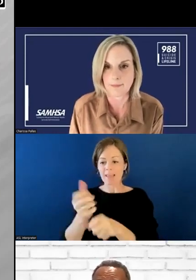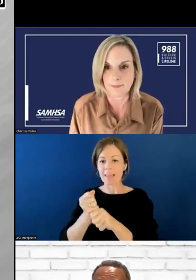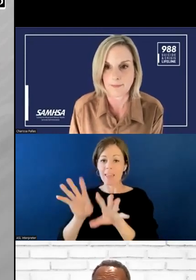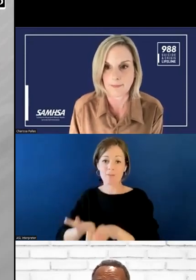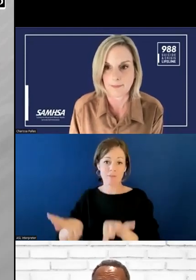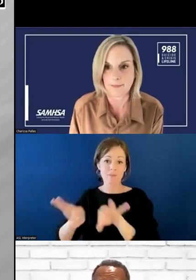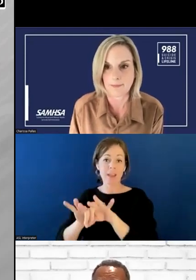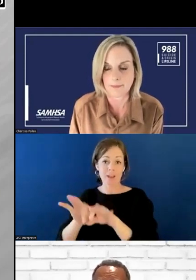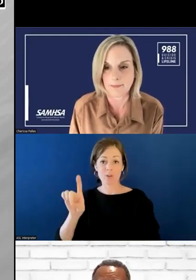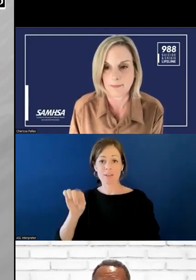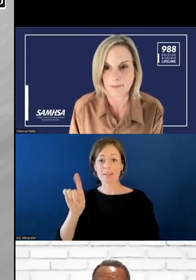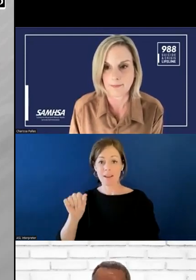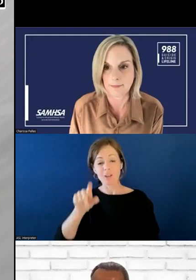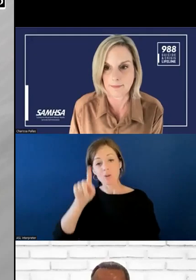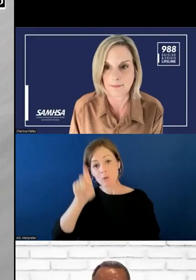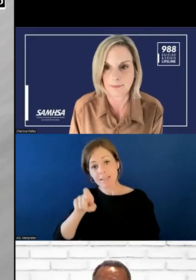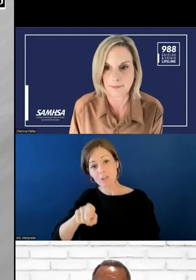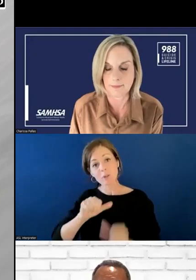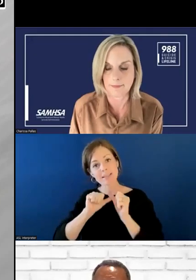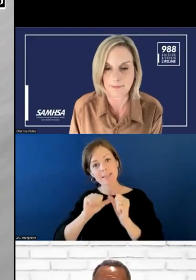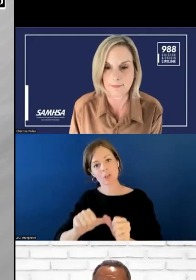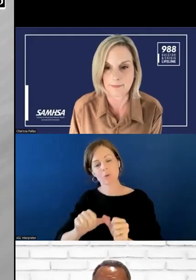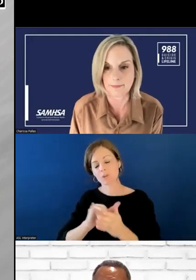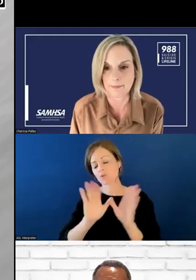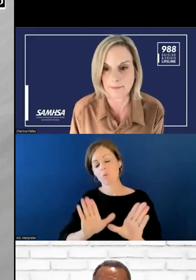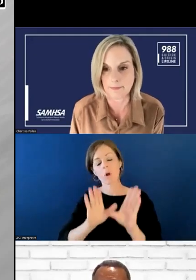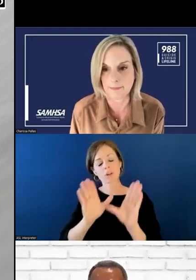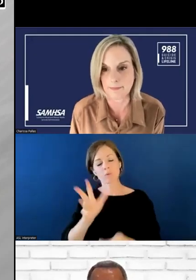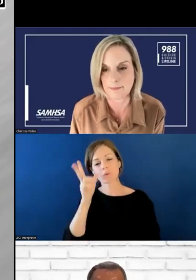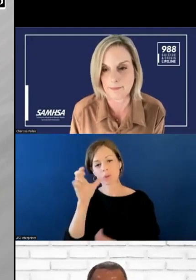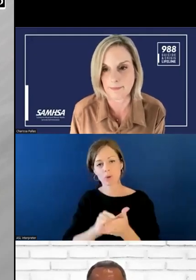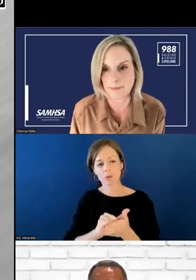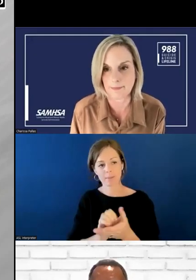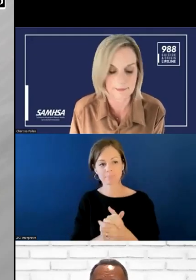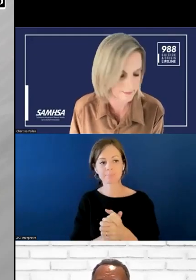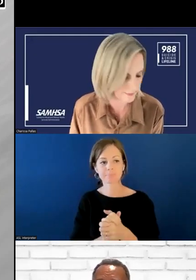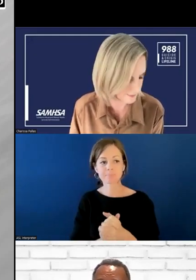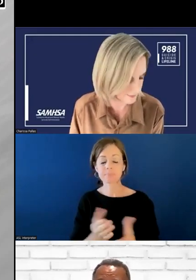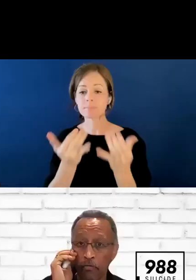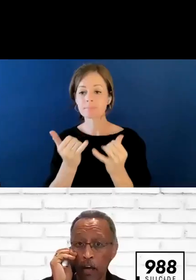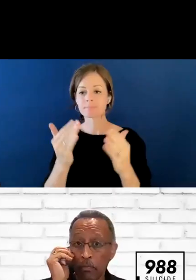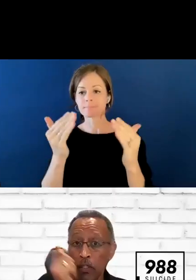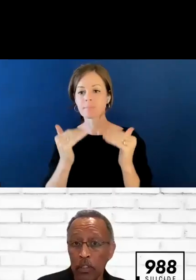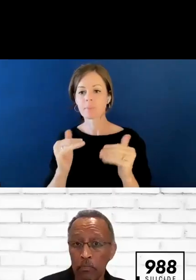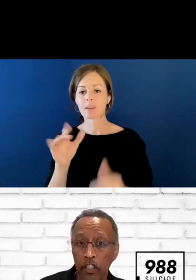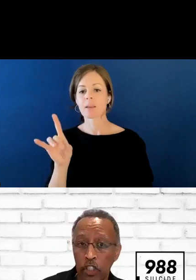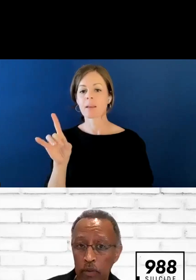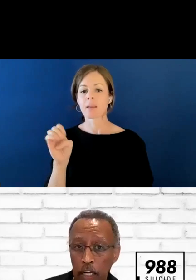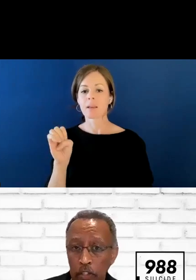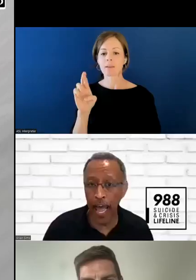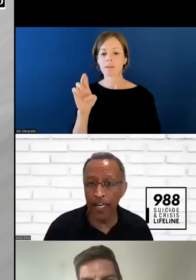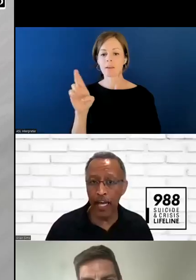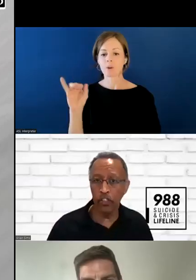need in order to move forward. That is so wonderful to hear. I am going to move over now to Derek Feldman, who's the